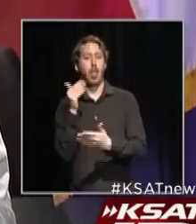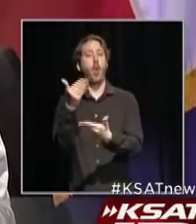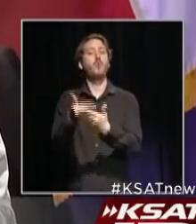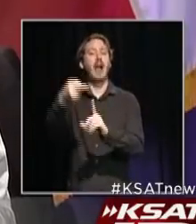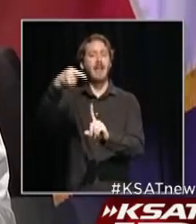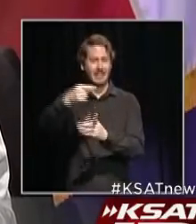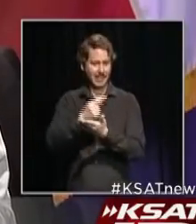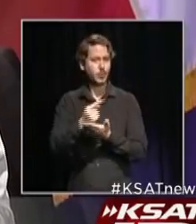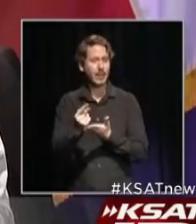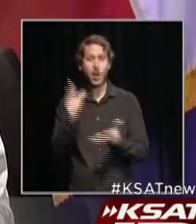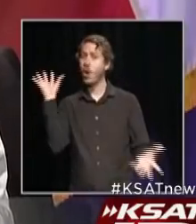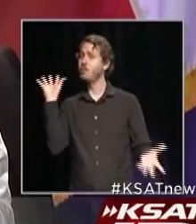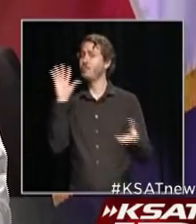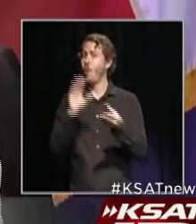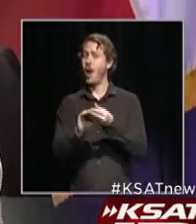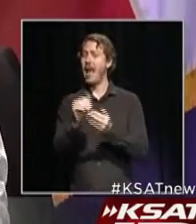far,